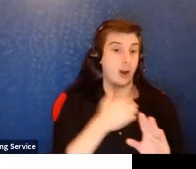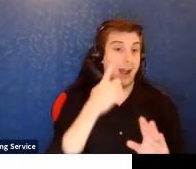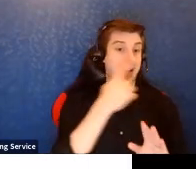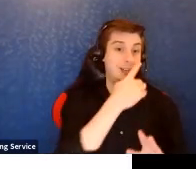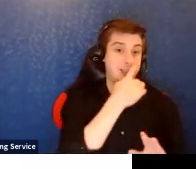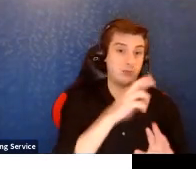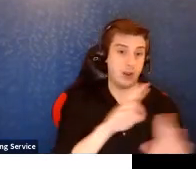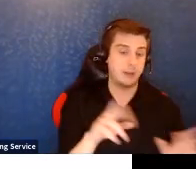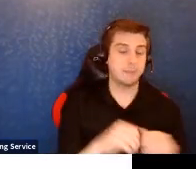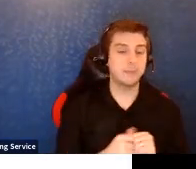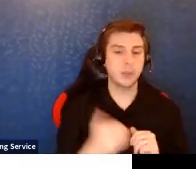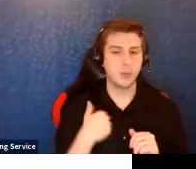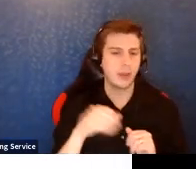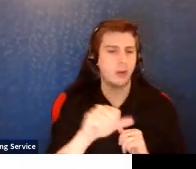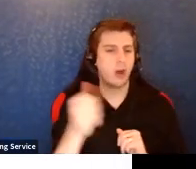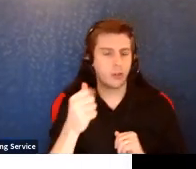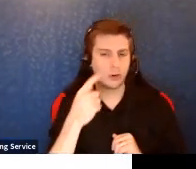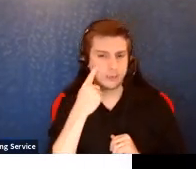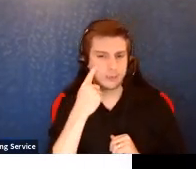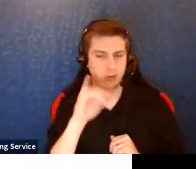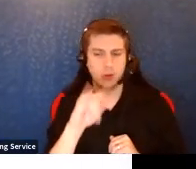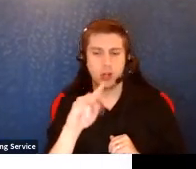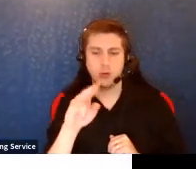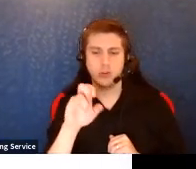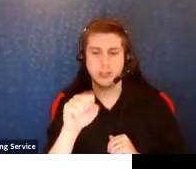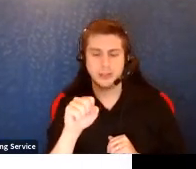some other visual illusions for us to deal with.